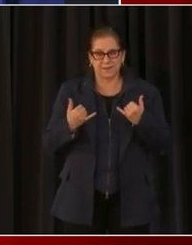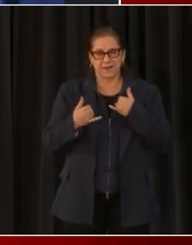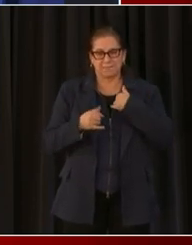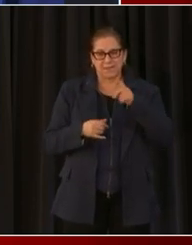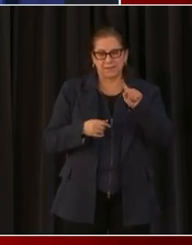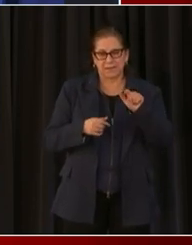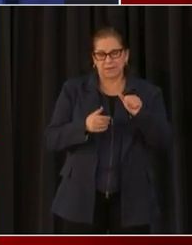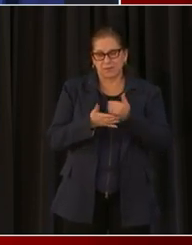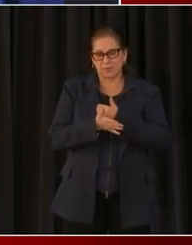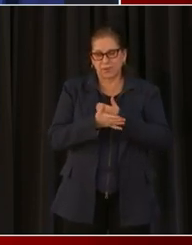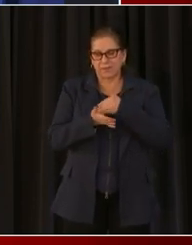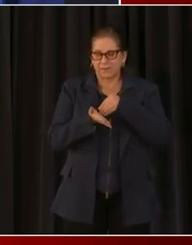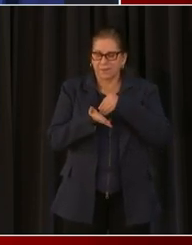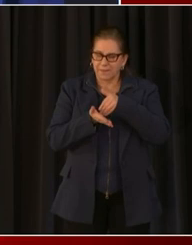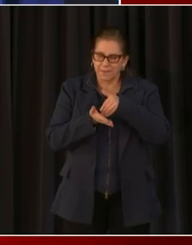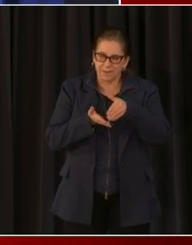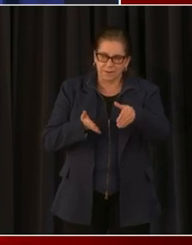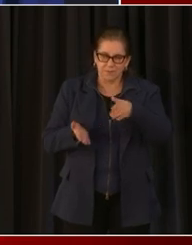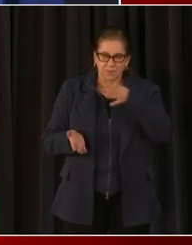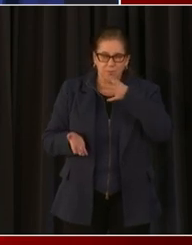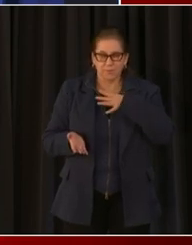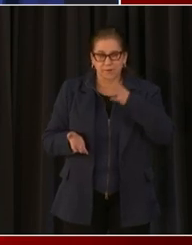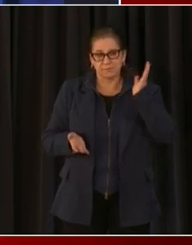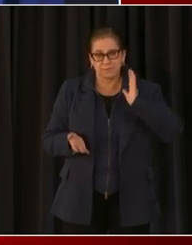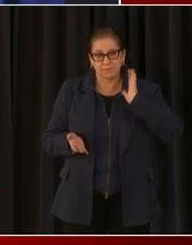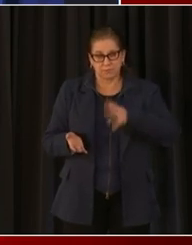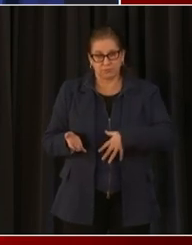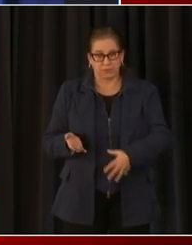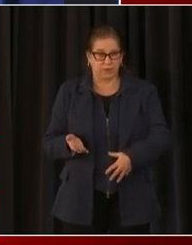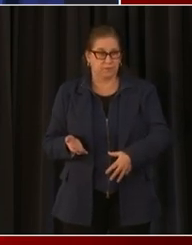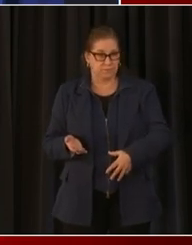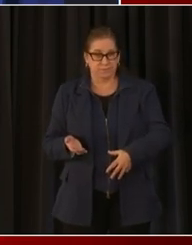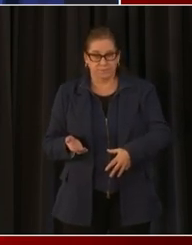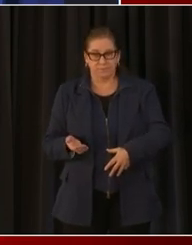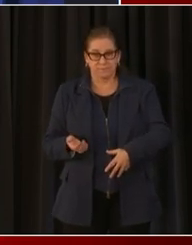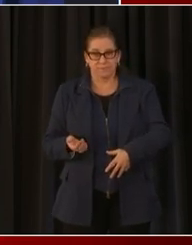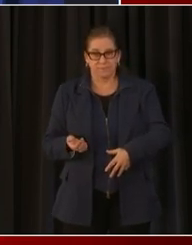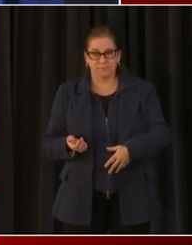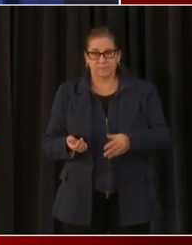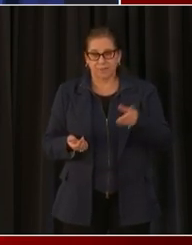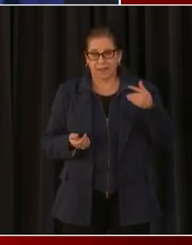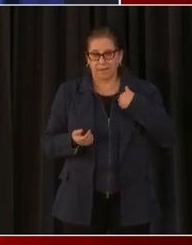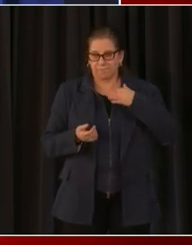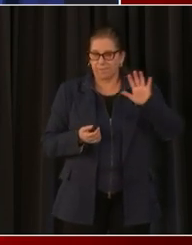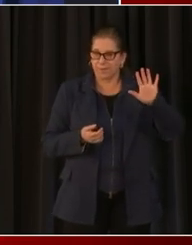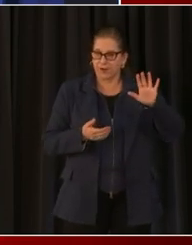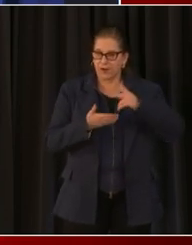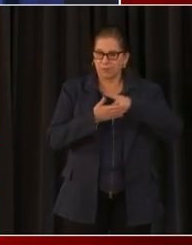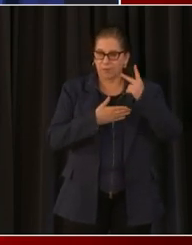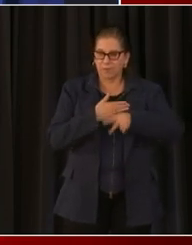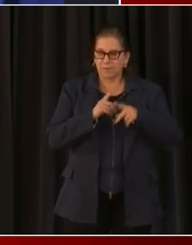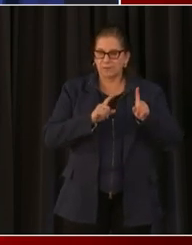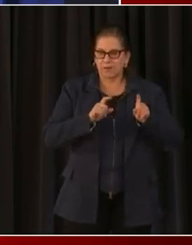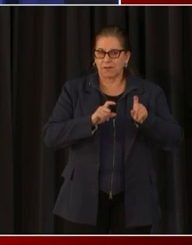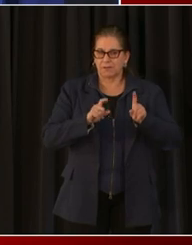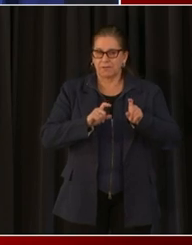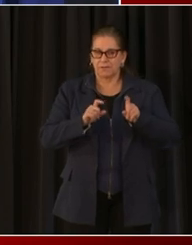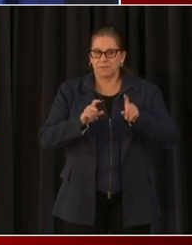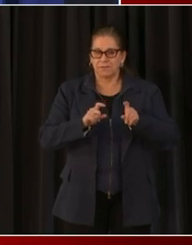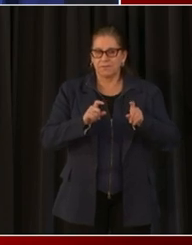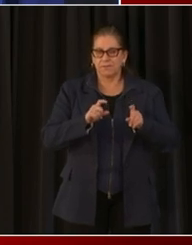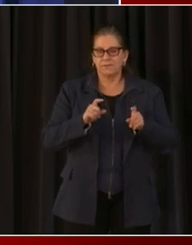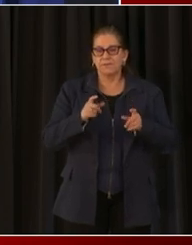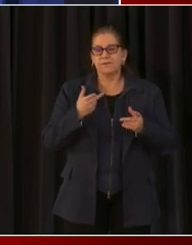has thousands of women who were pregnant because of the V-Safe program. And we participate in the Pregnancy